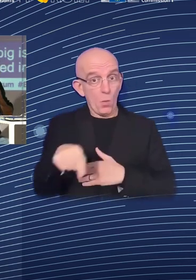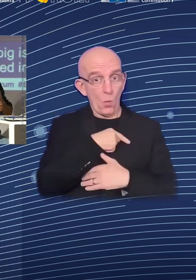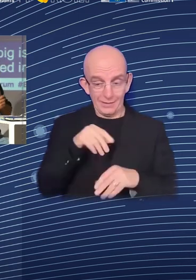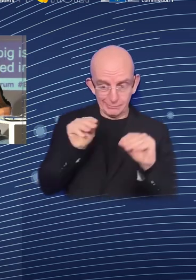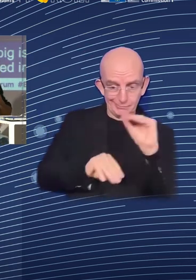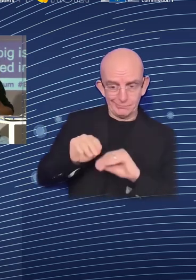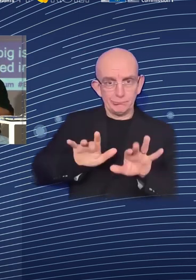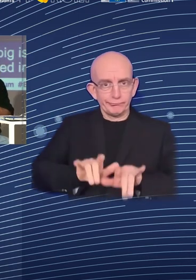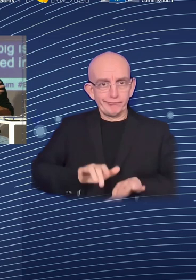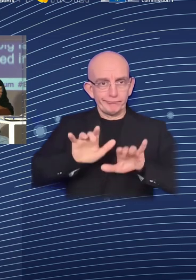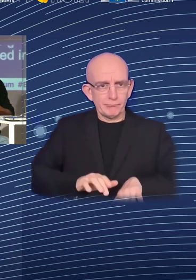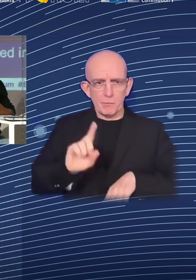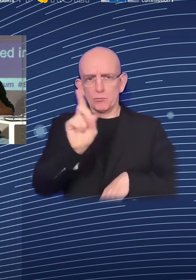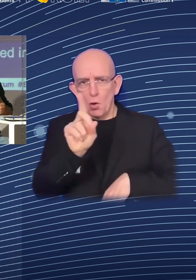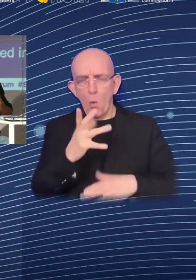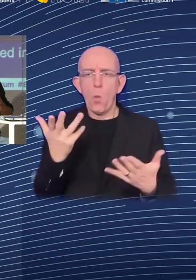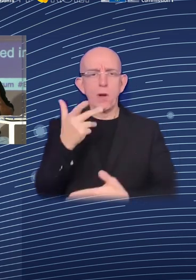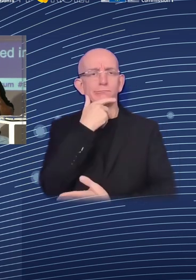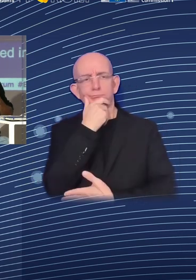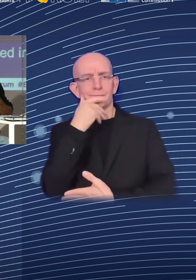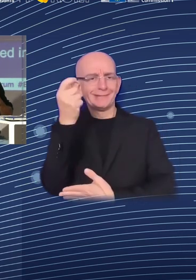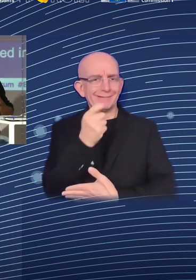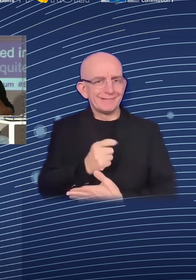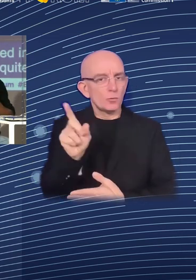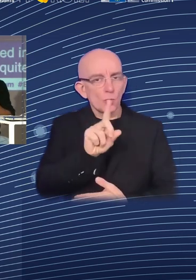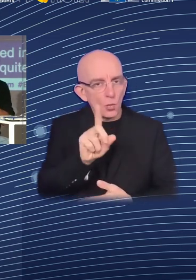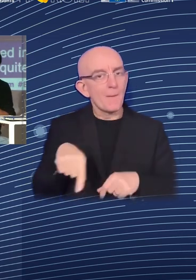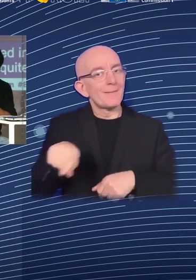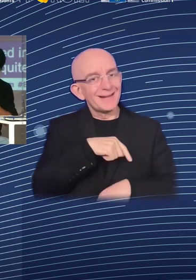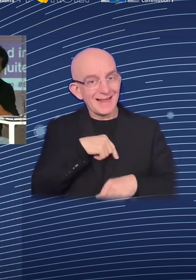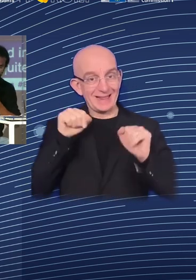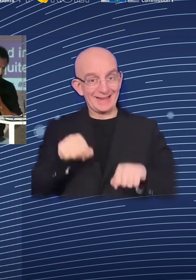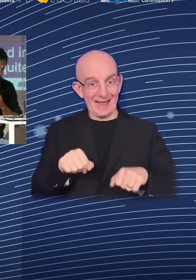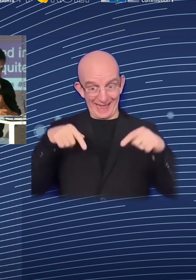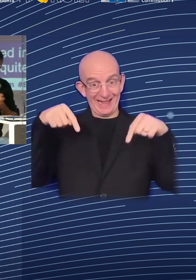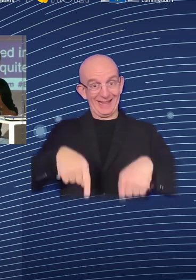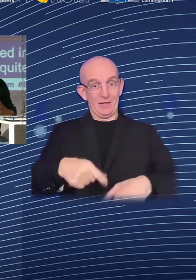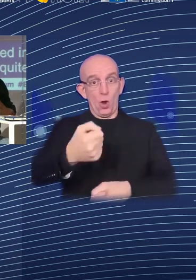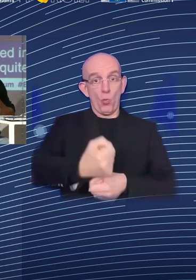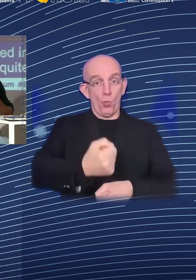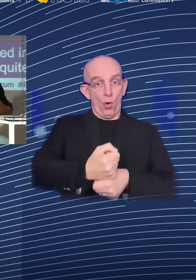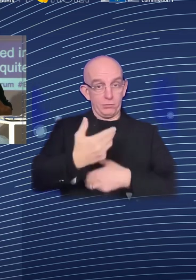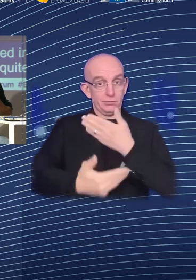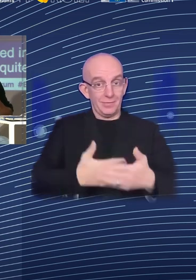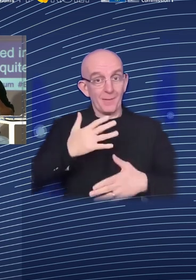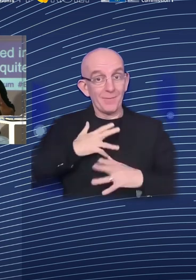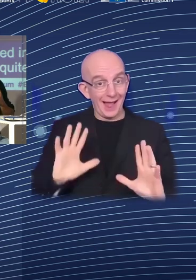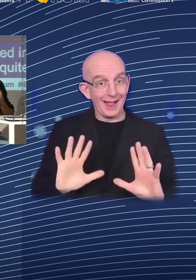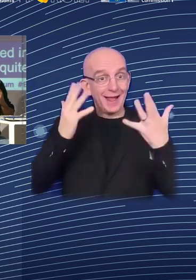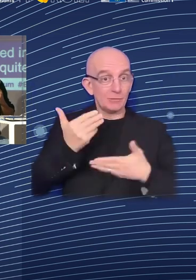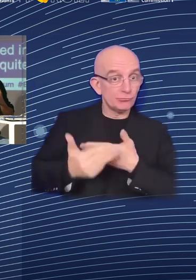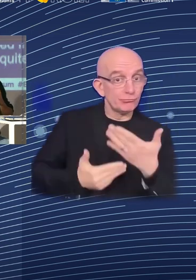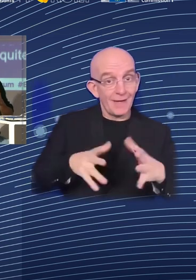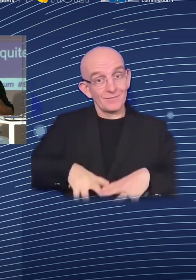you are talking, we are all professionals. When you are working in your job every day, you've got issues with